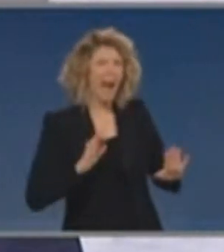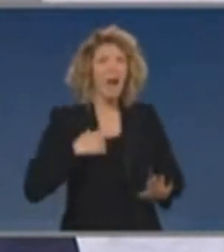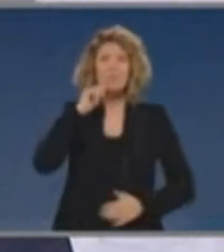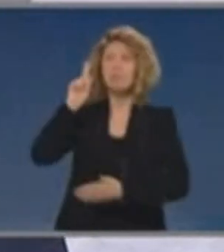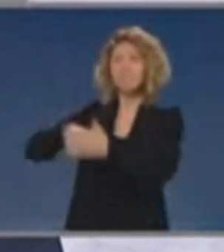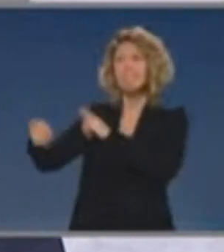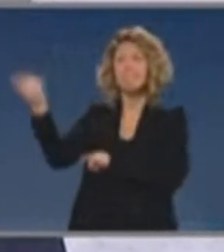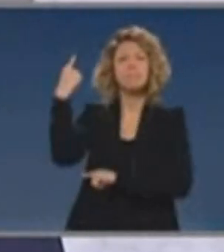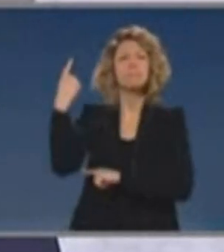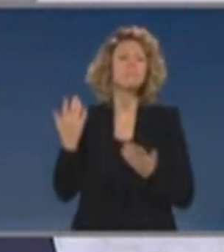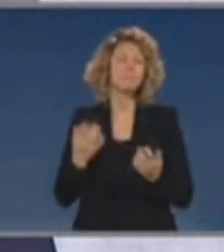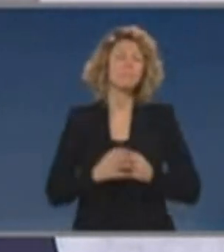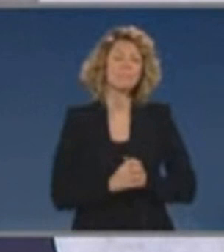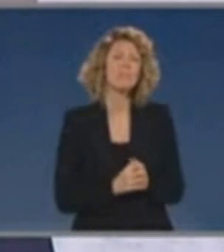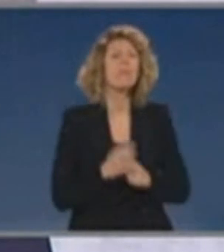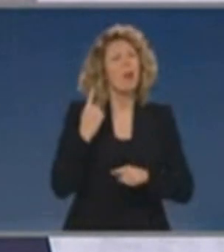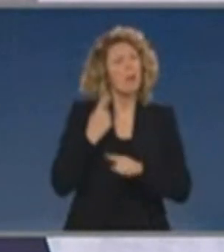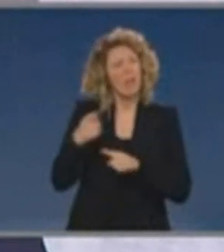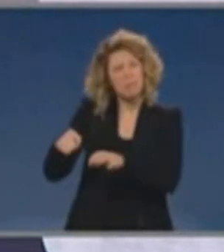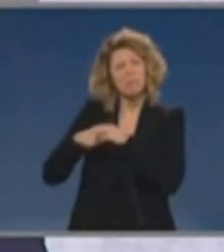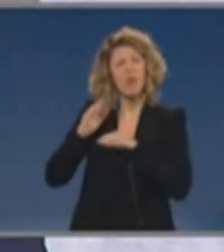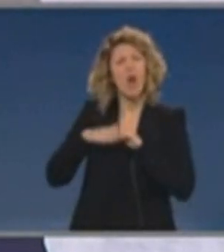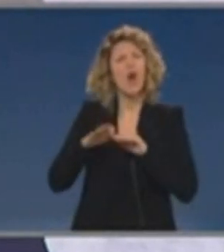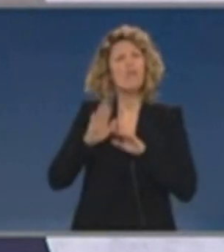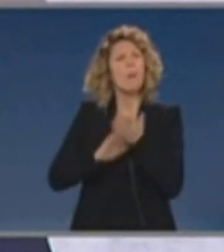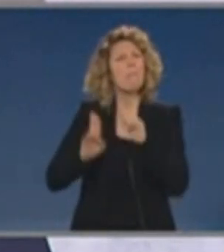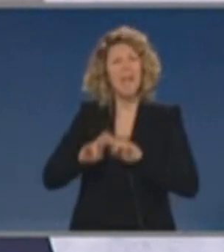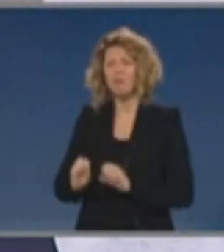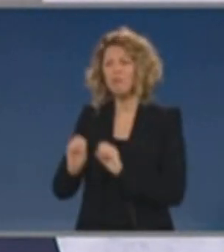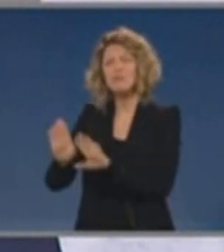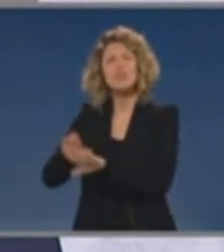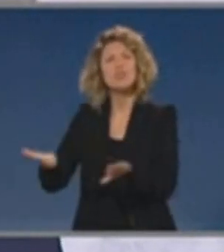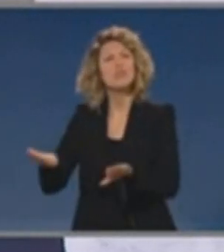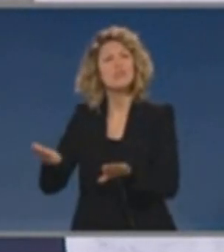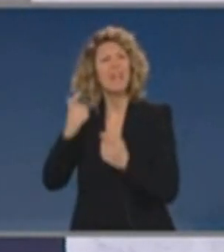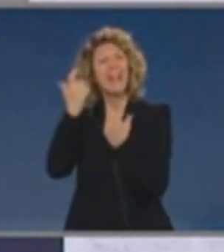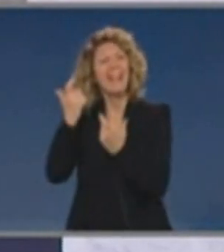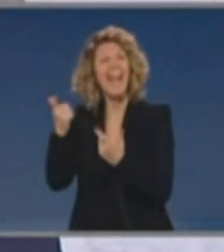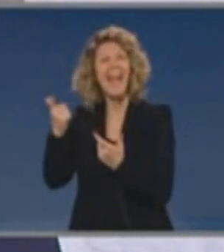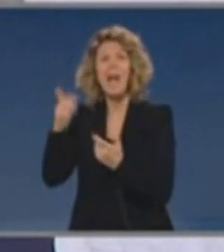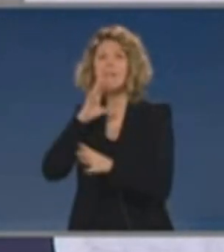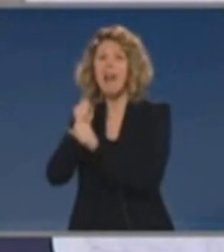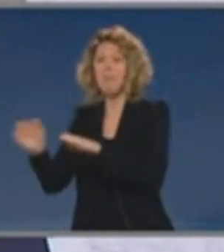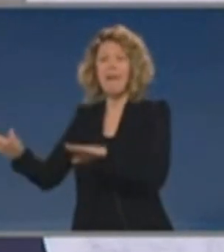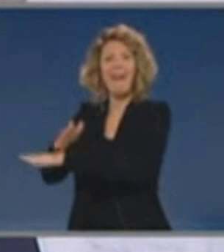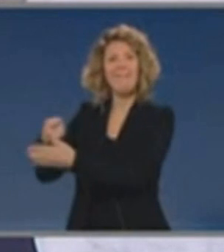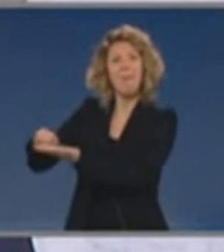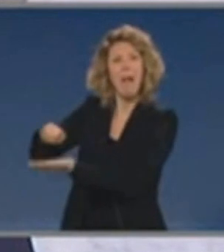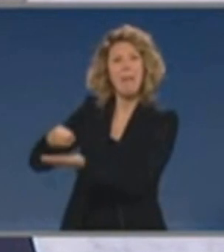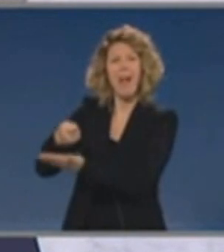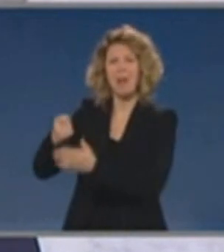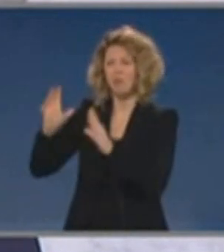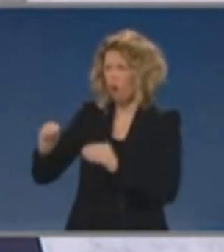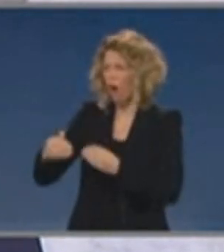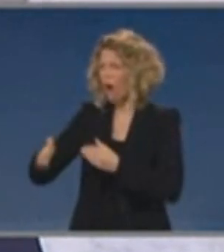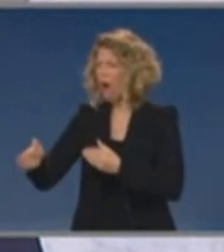the issues around childcare, that is still a matter that is being considered. The current arrangements remain in place for now, now, I think we'll be in a position in the